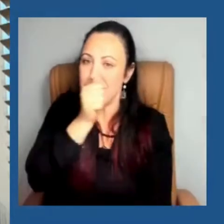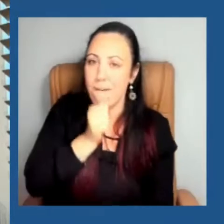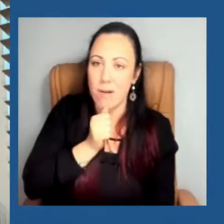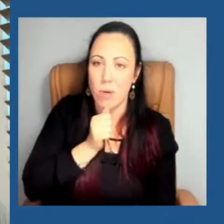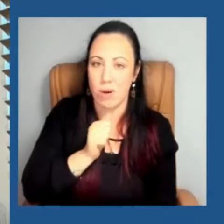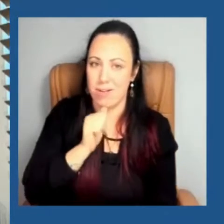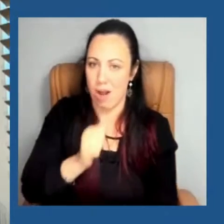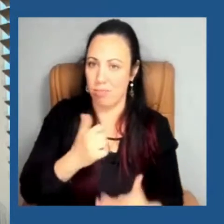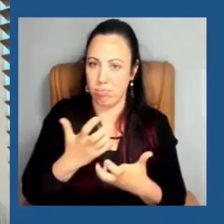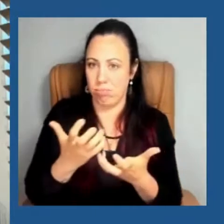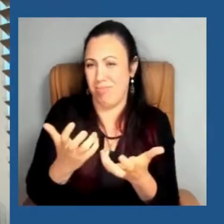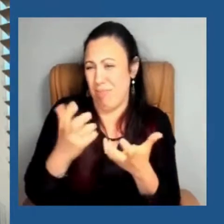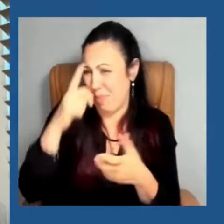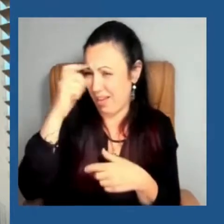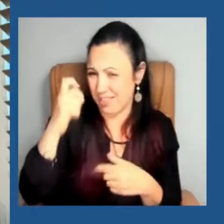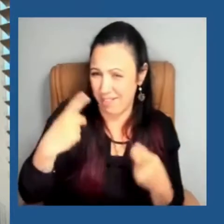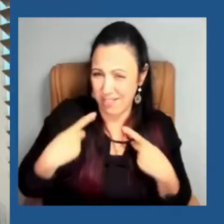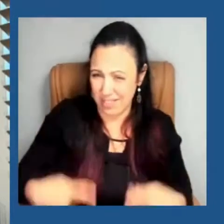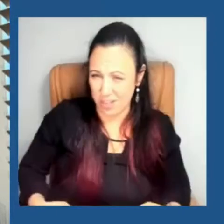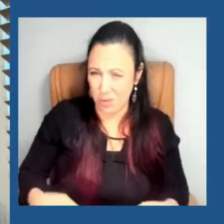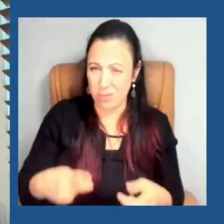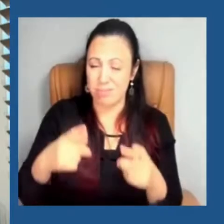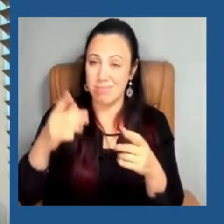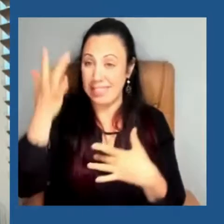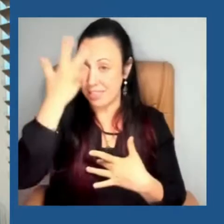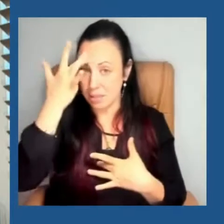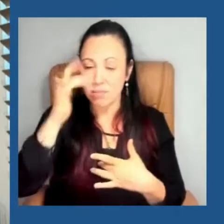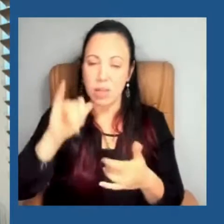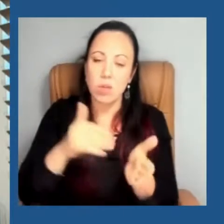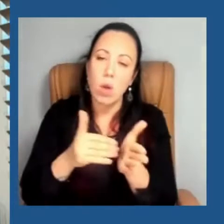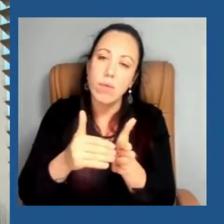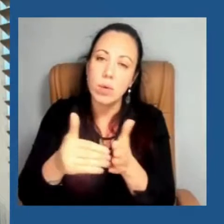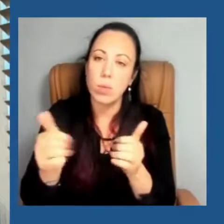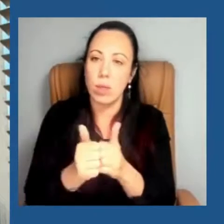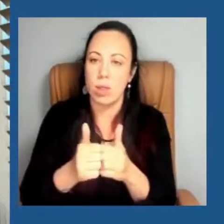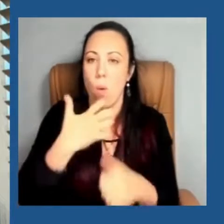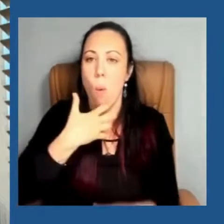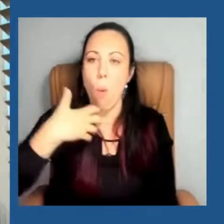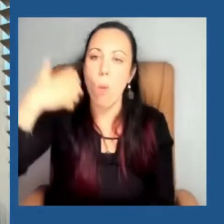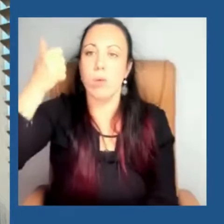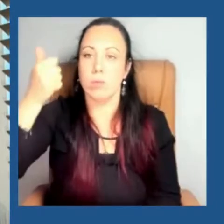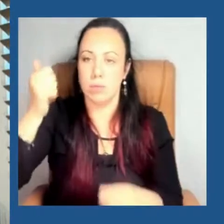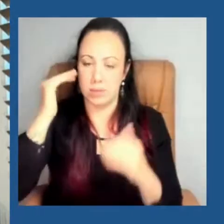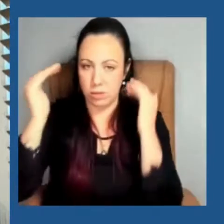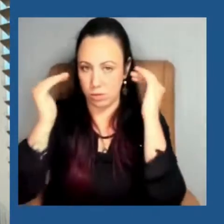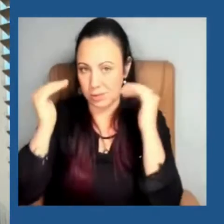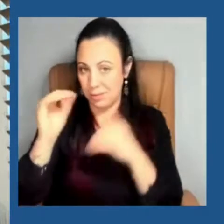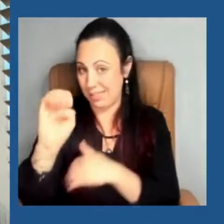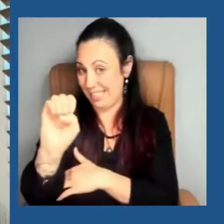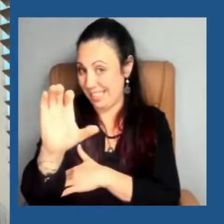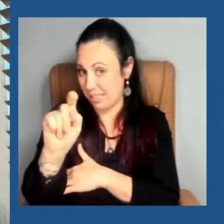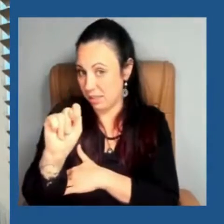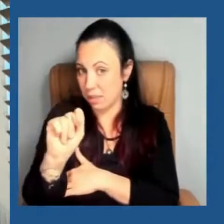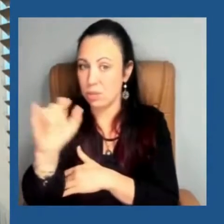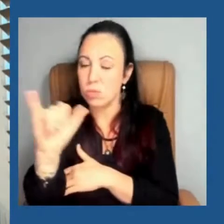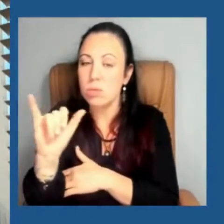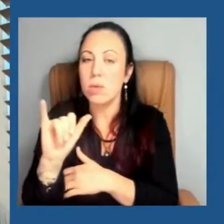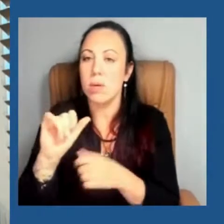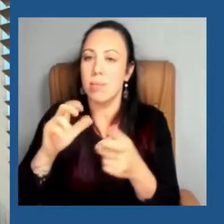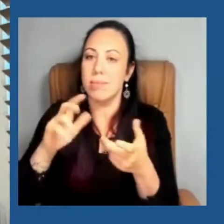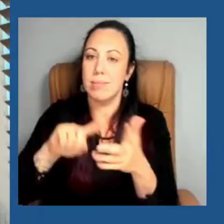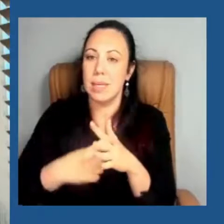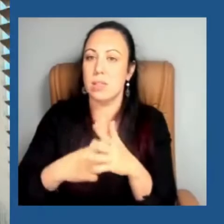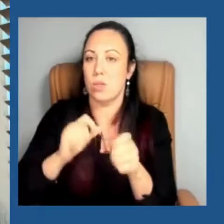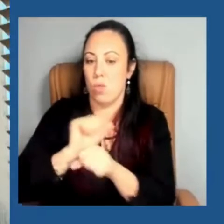due to physical illness, which is often the case in older adults. ECT also begins working more rapidly than